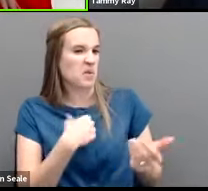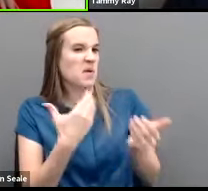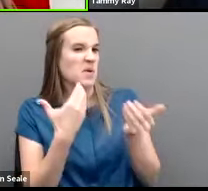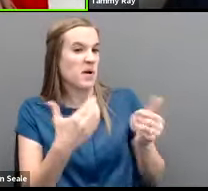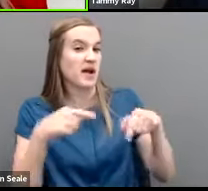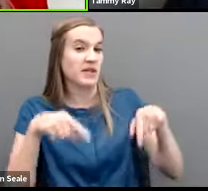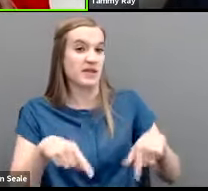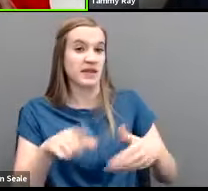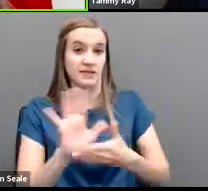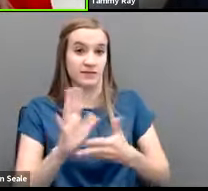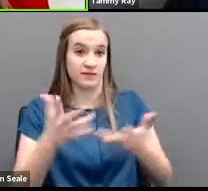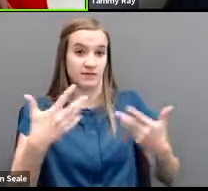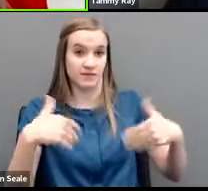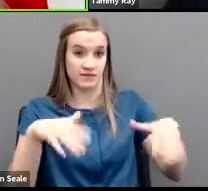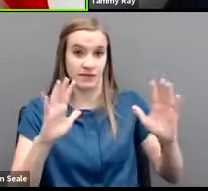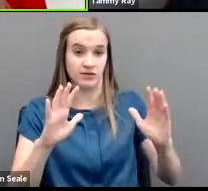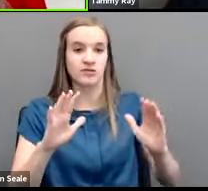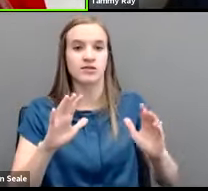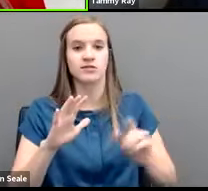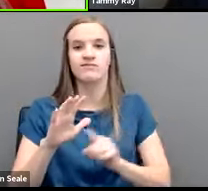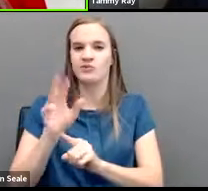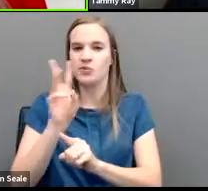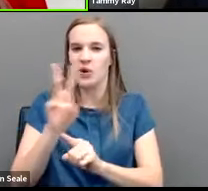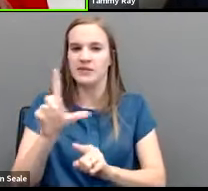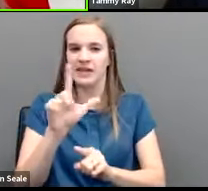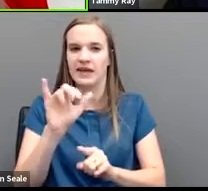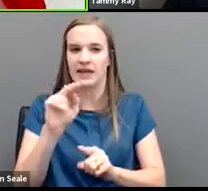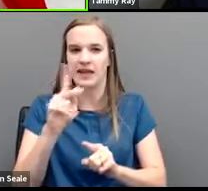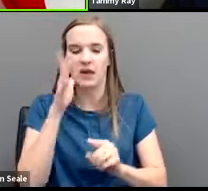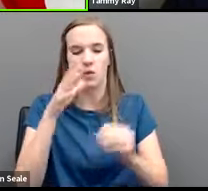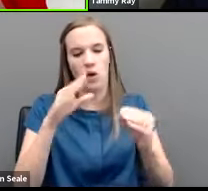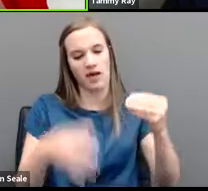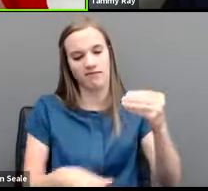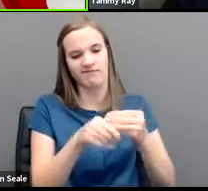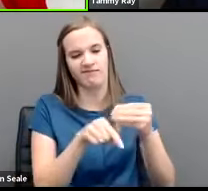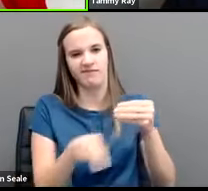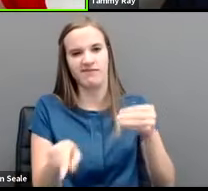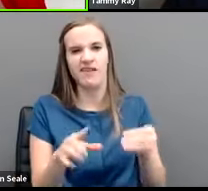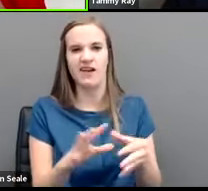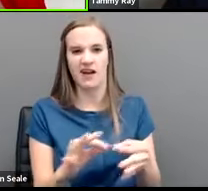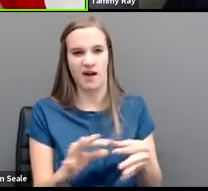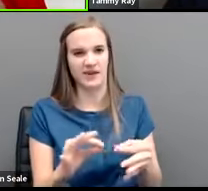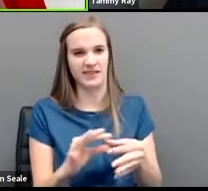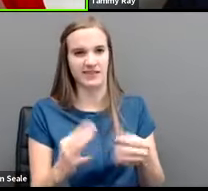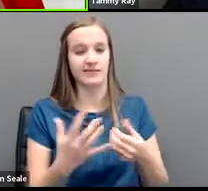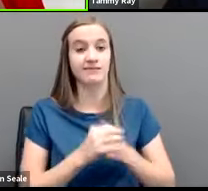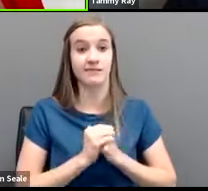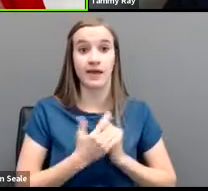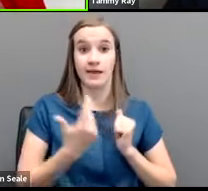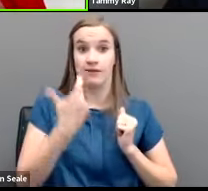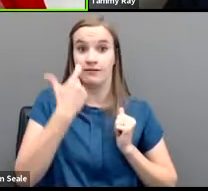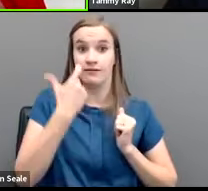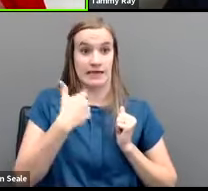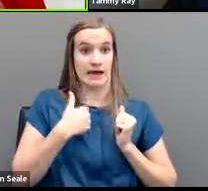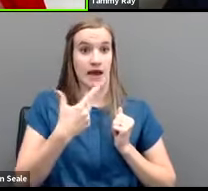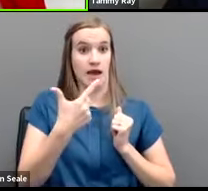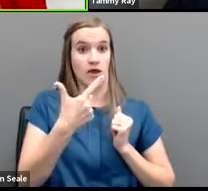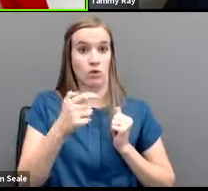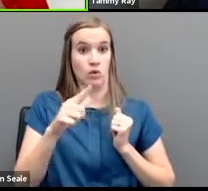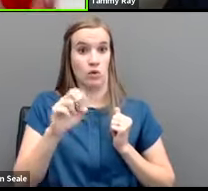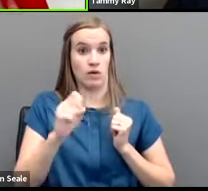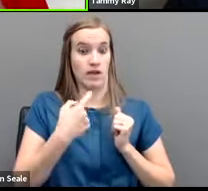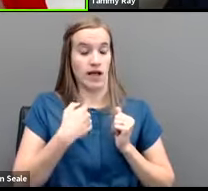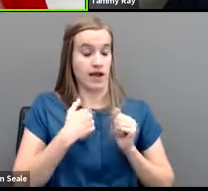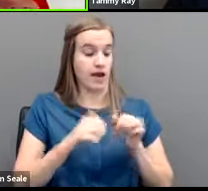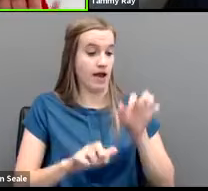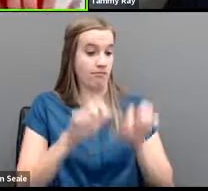can't see that, I Googled it when I was researching to talk with Tammy today, and she really is very accurate on if you